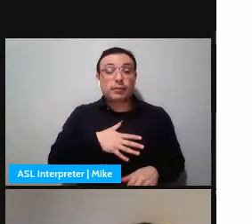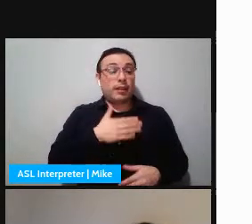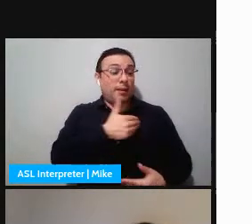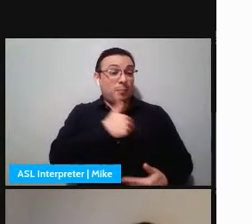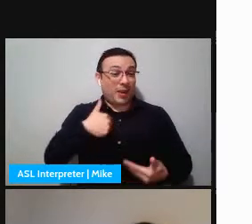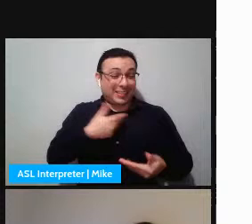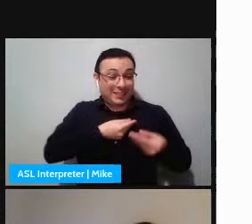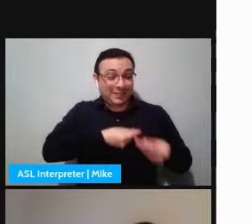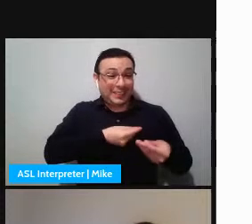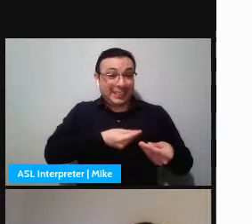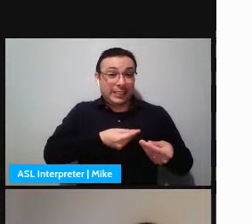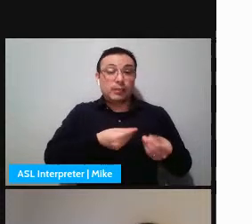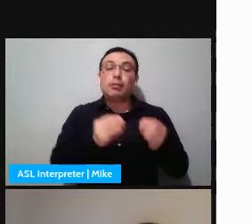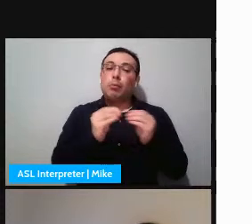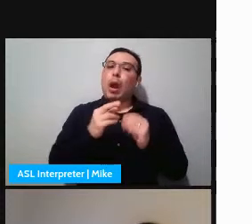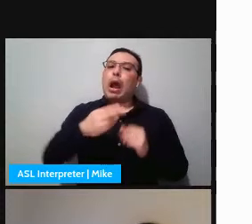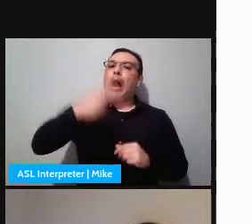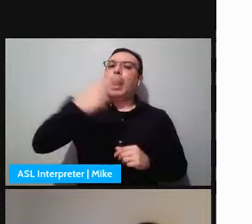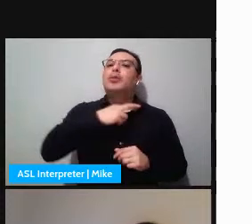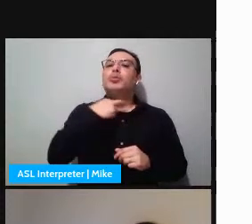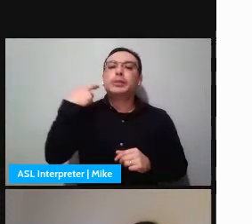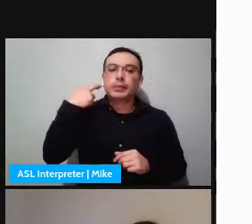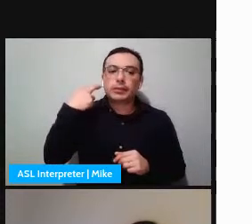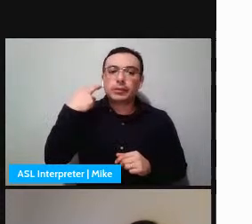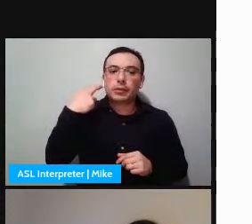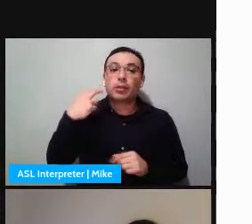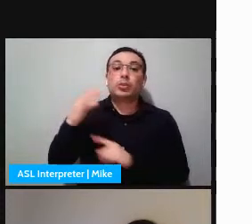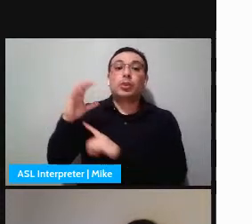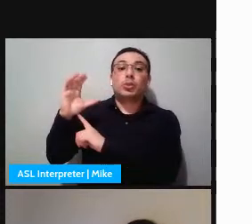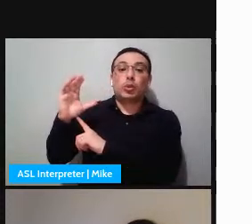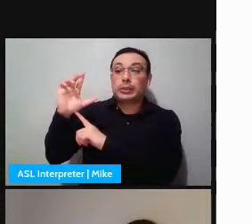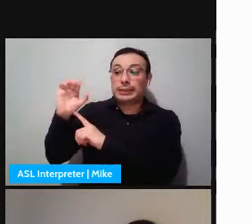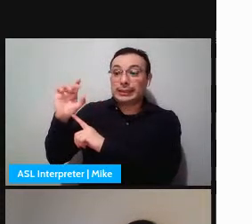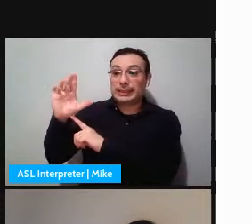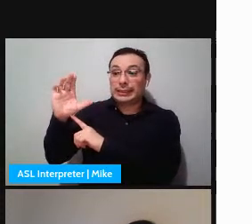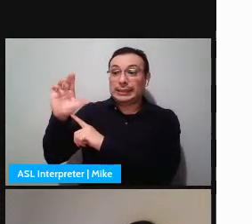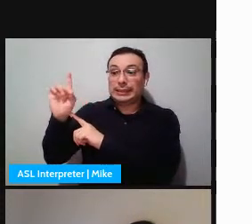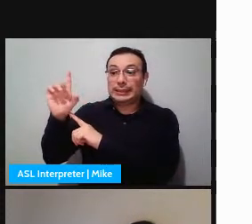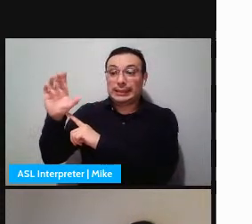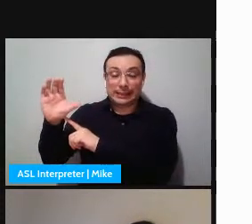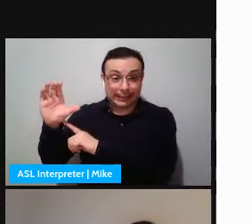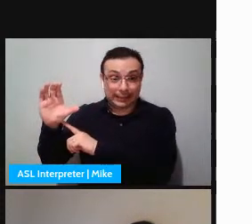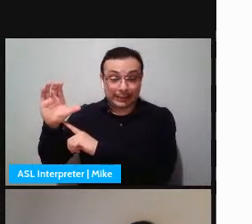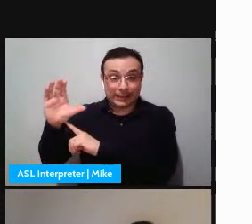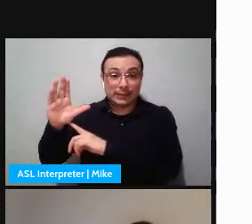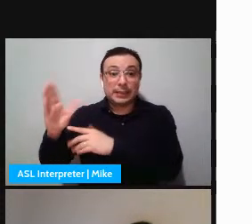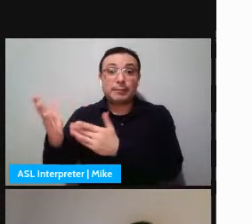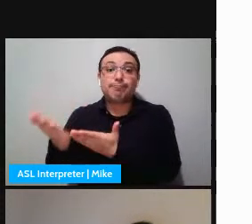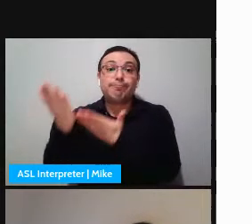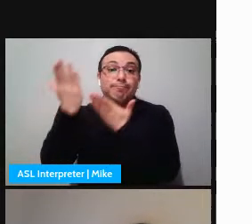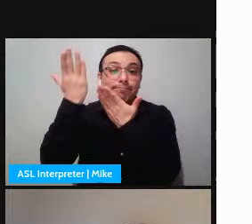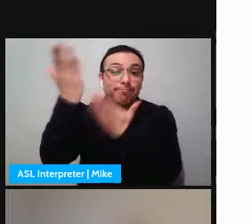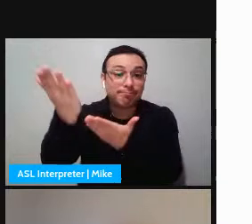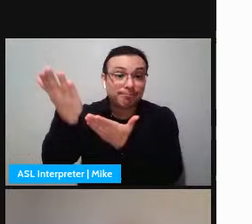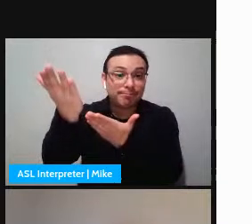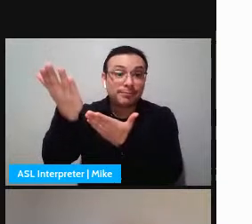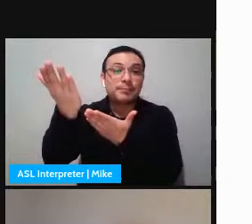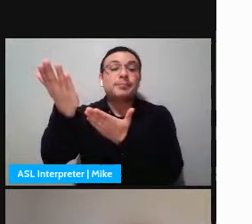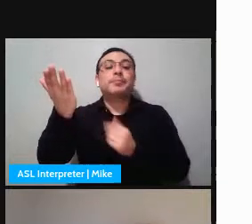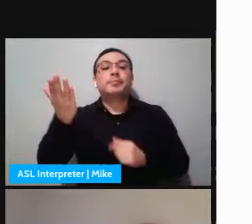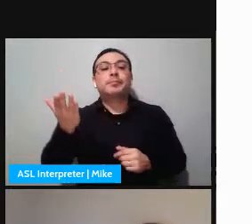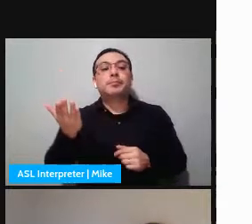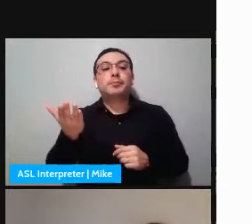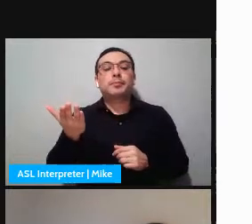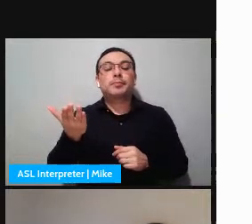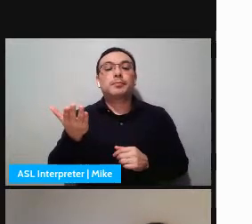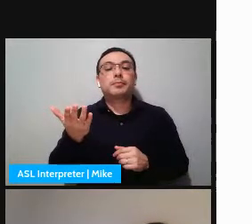can result in poor outcomes. What the CDC currently recommends is that pregnant people who are in a group that